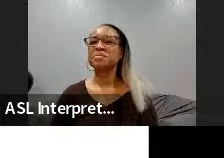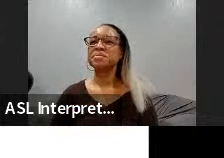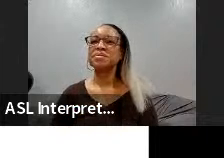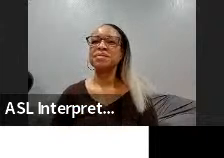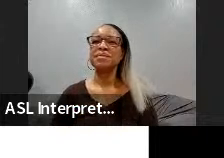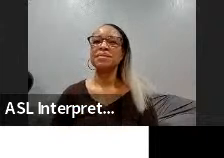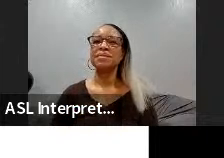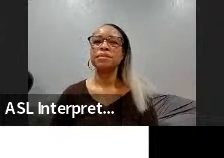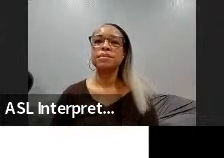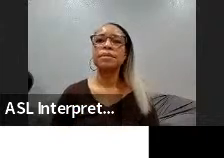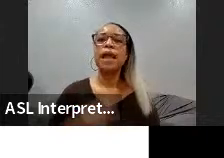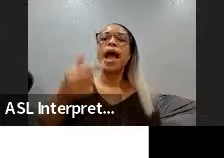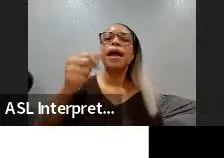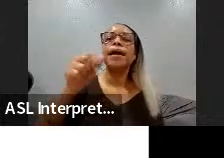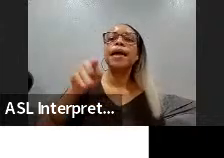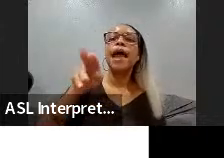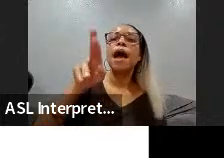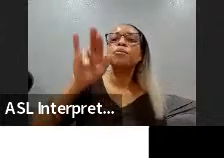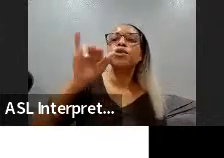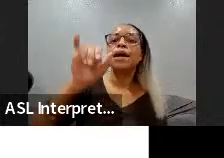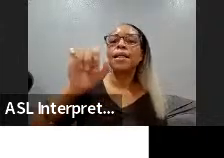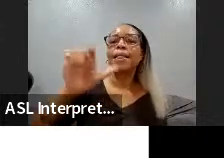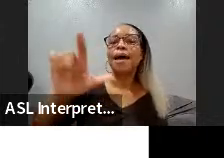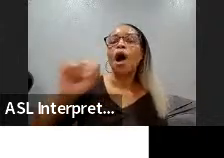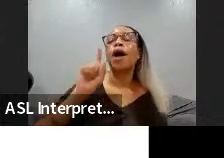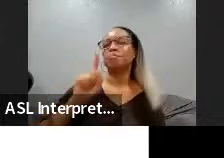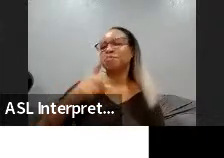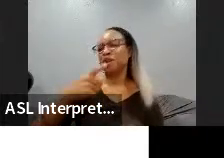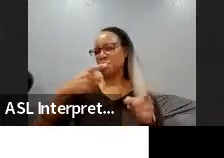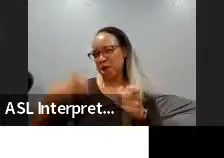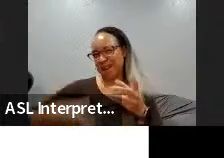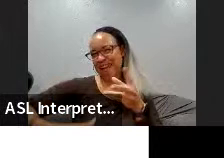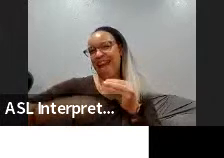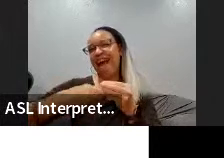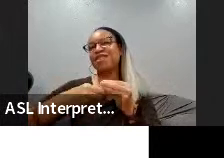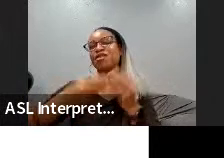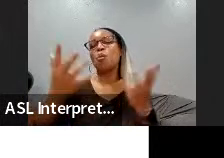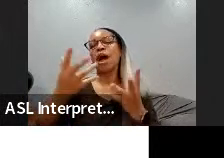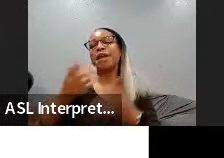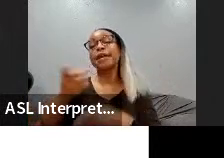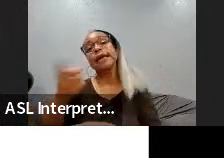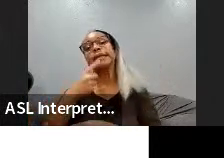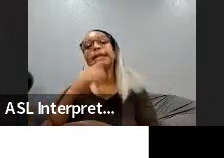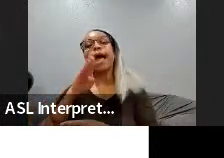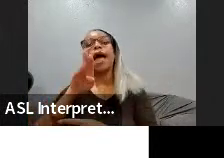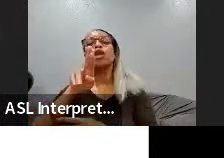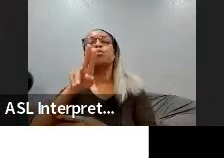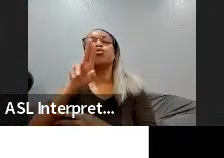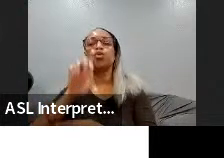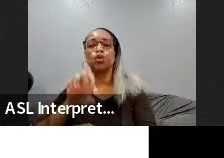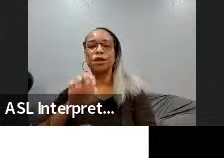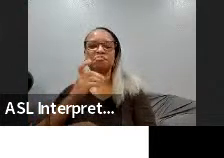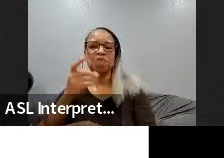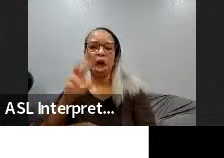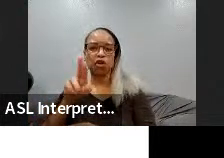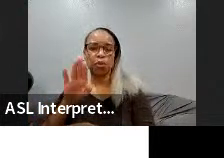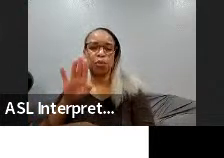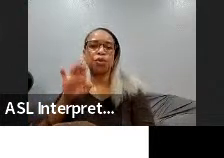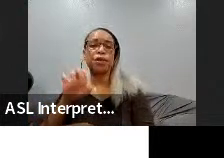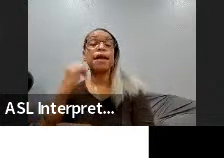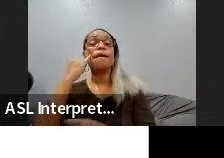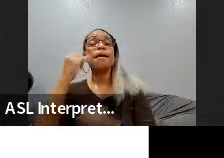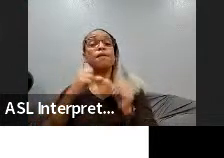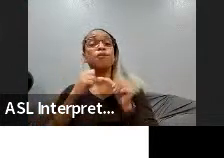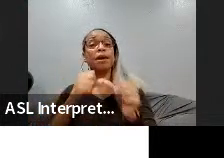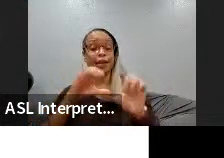Yes, Gabriela. Just one quick point to add to what Dr. Bruce was saying. I think if we continue groups